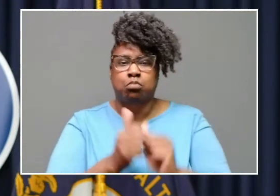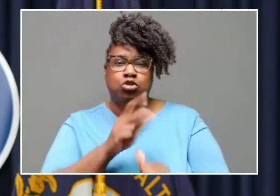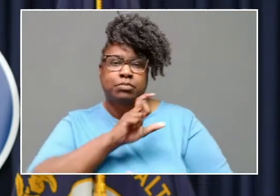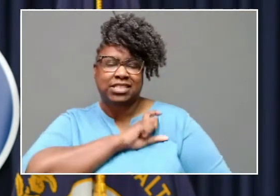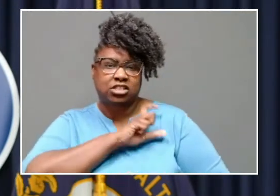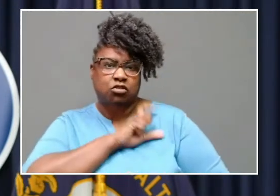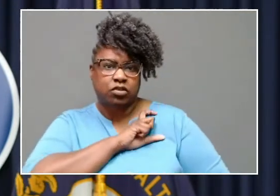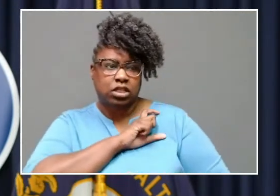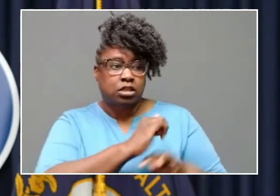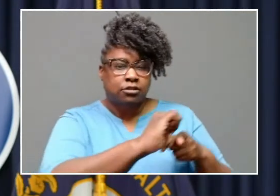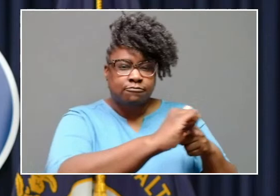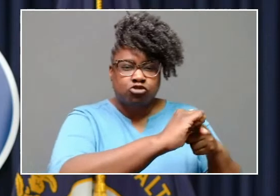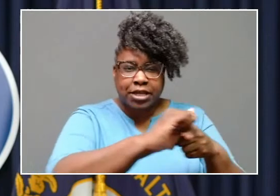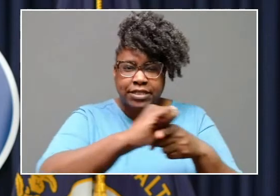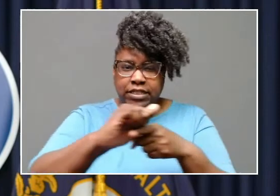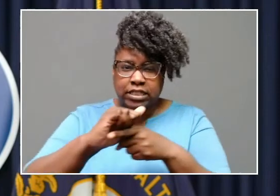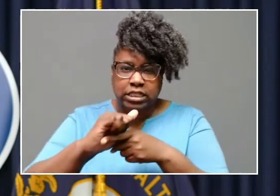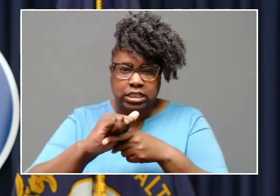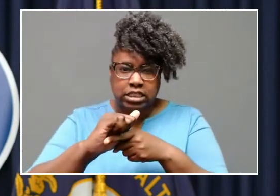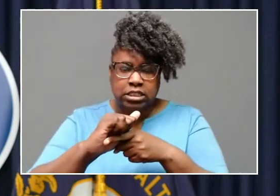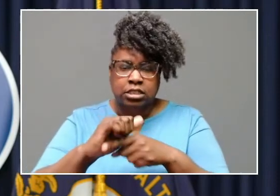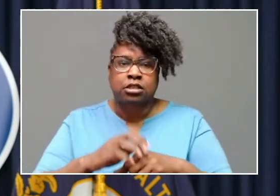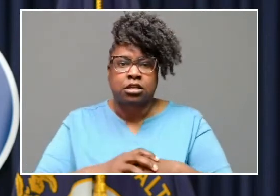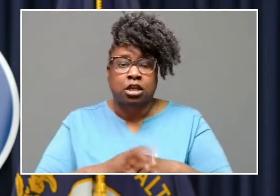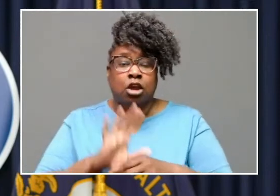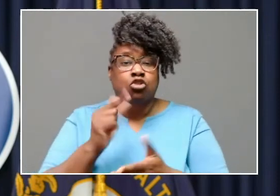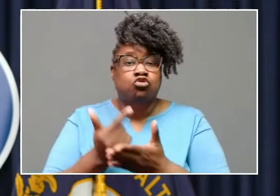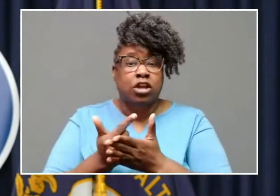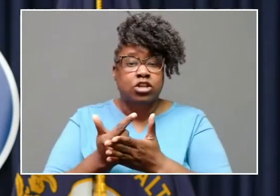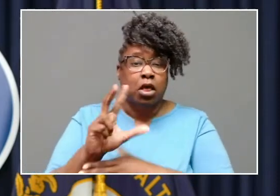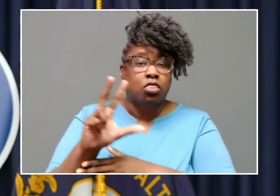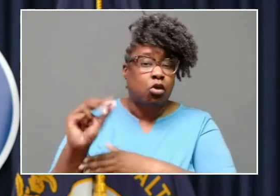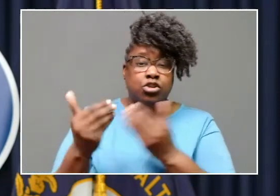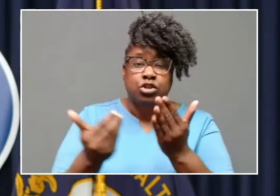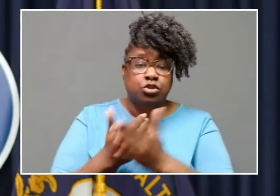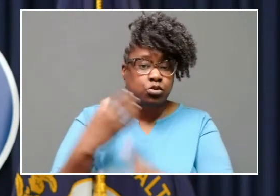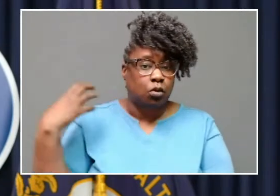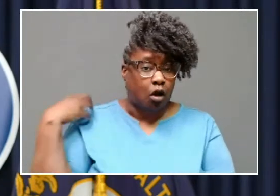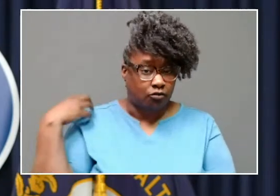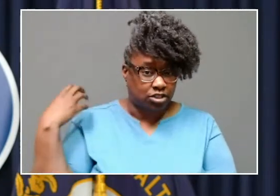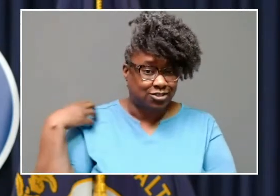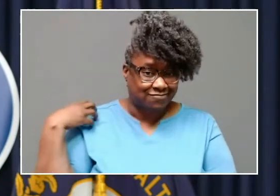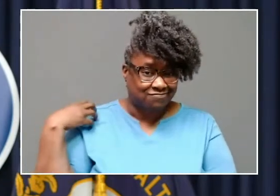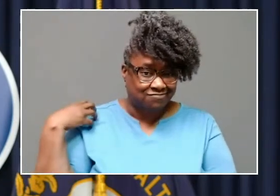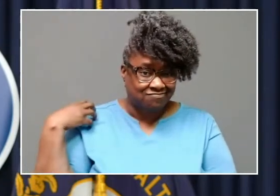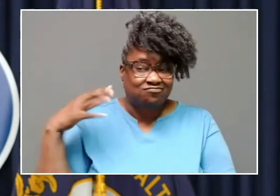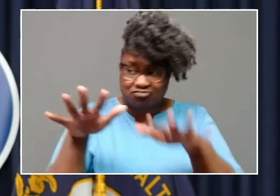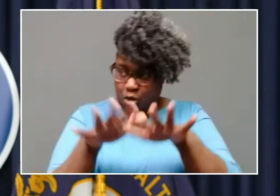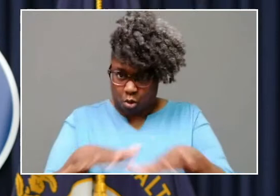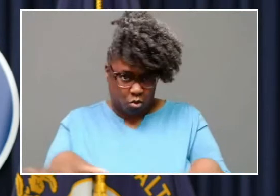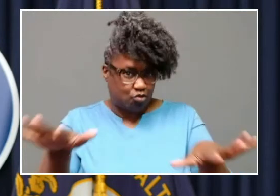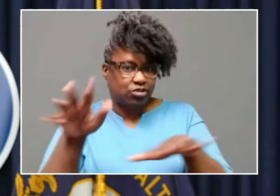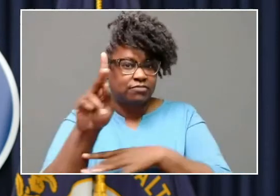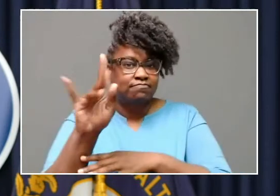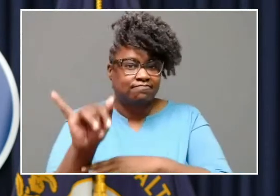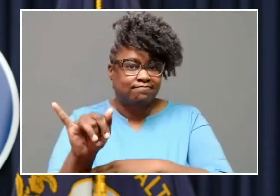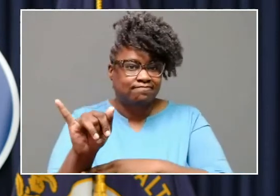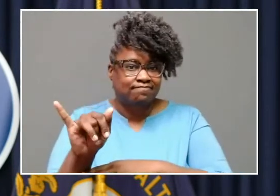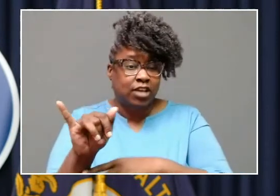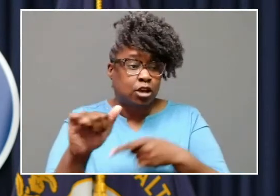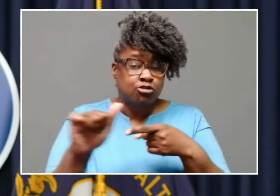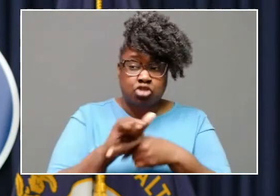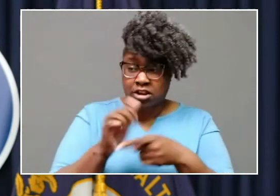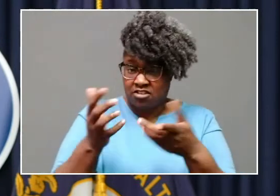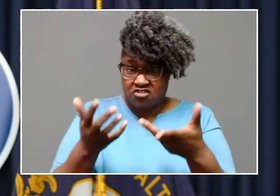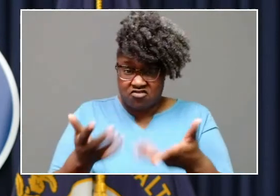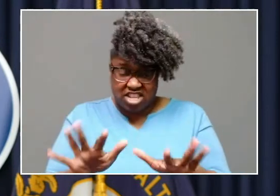largest groups, graduated 30 new officers from agencies across the state who are now ready to strengthen the safety of